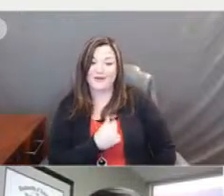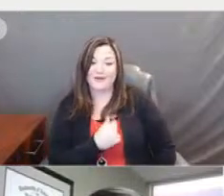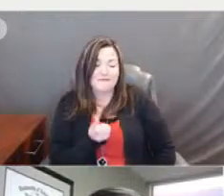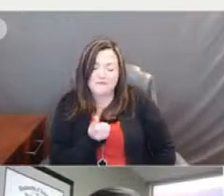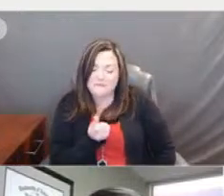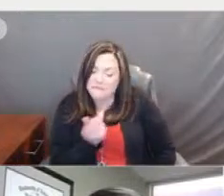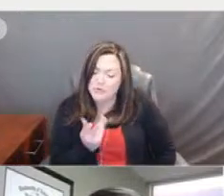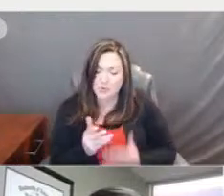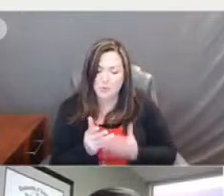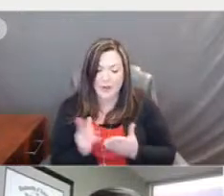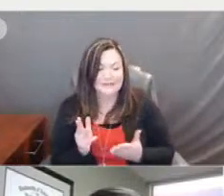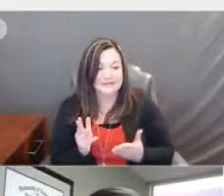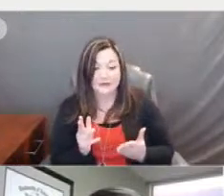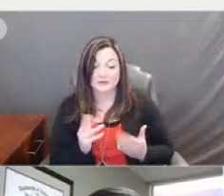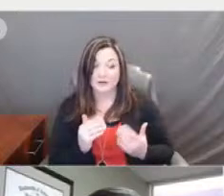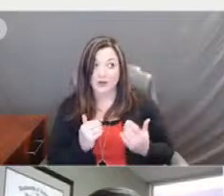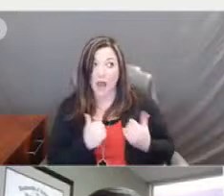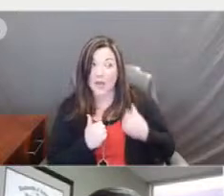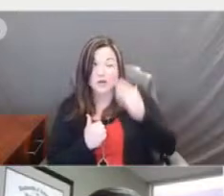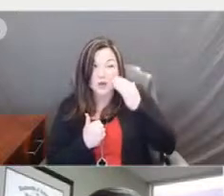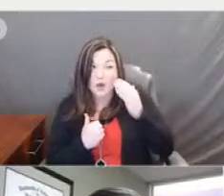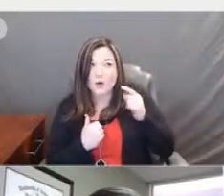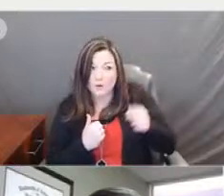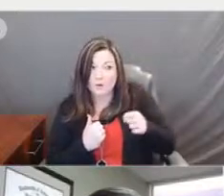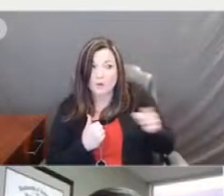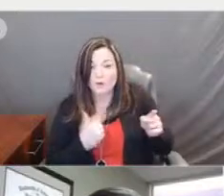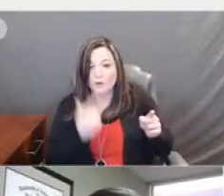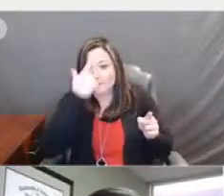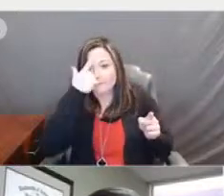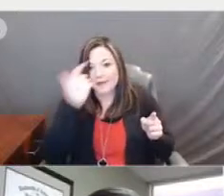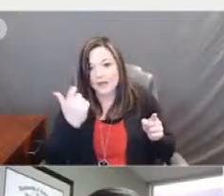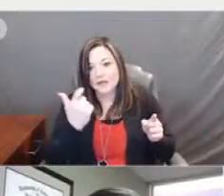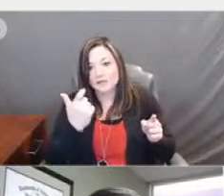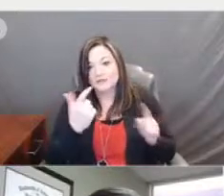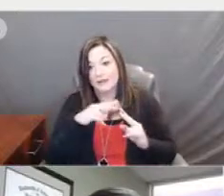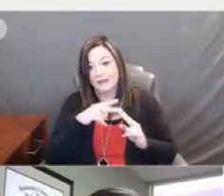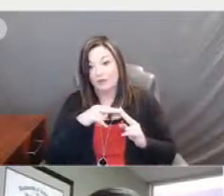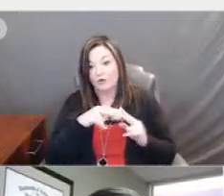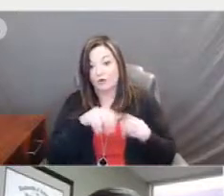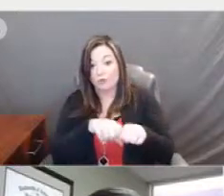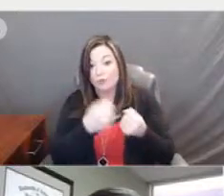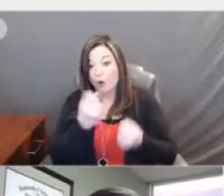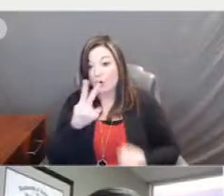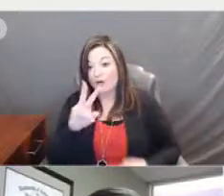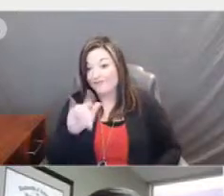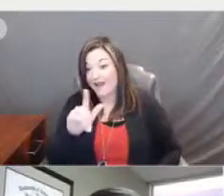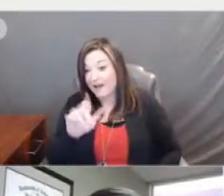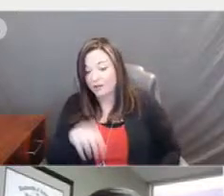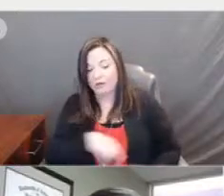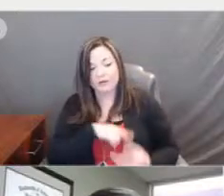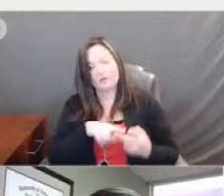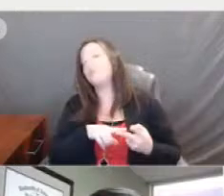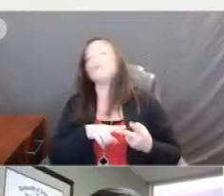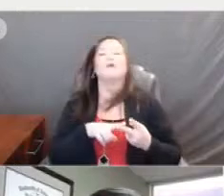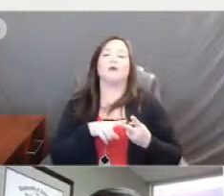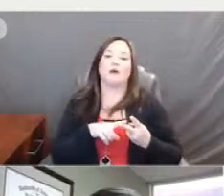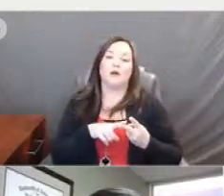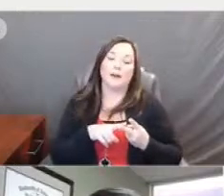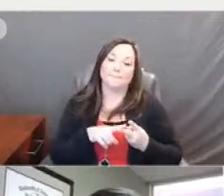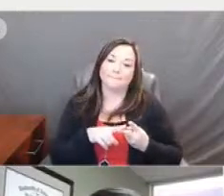wasted doses, and the ones I'm aware of had to do with either a broken vial or